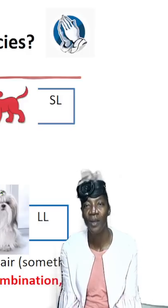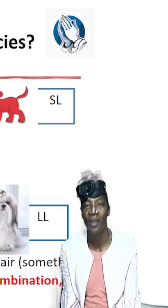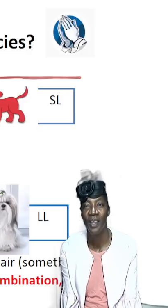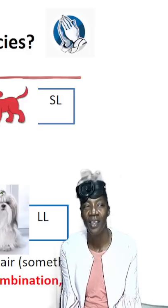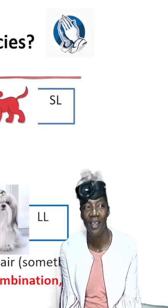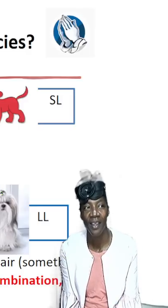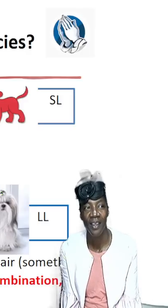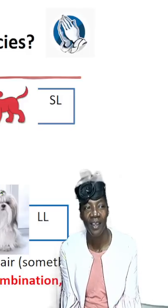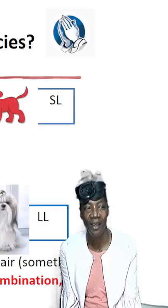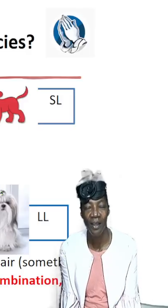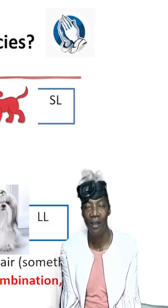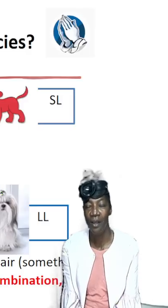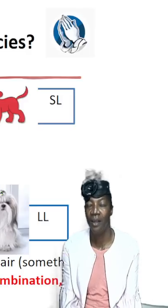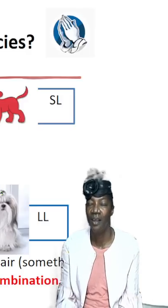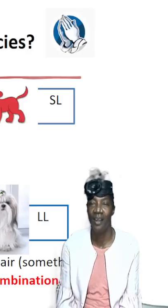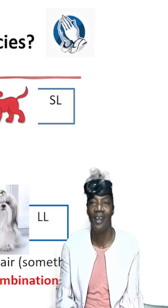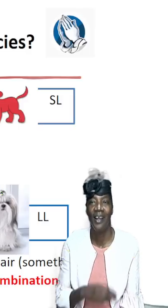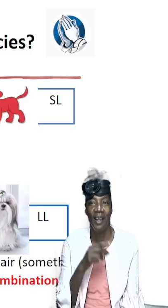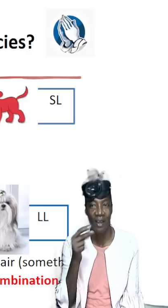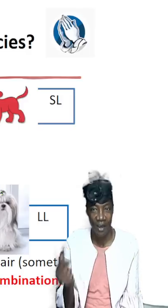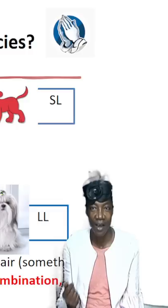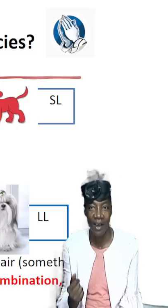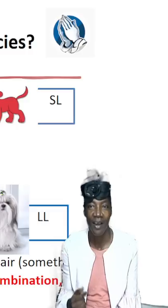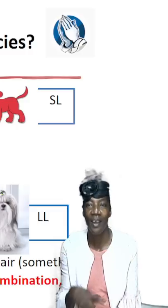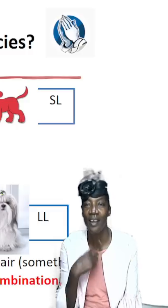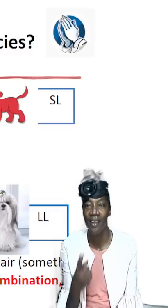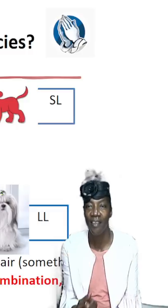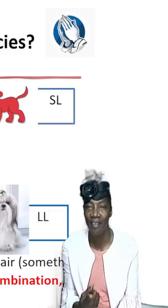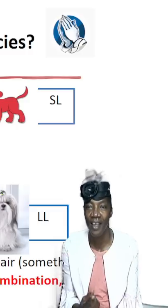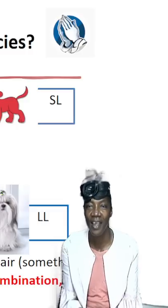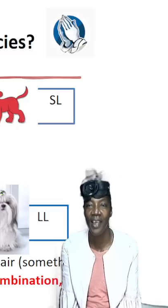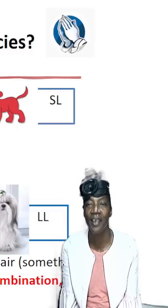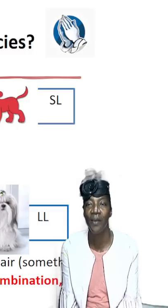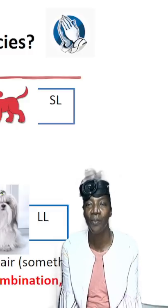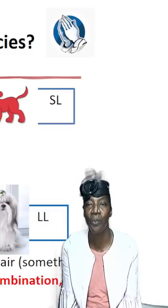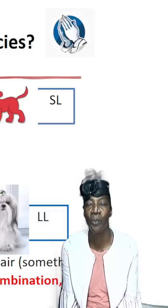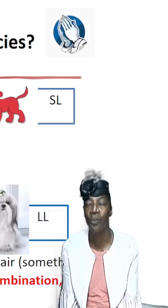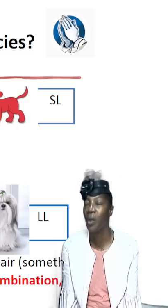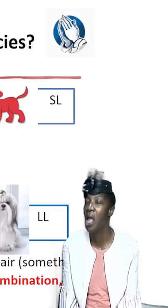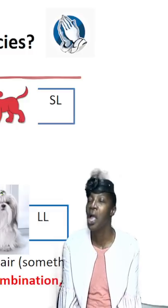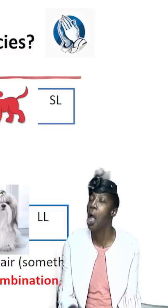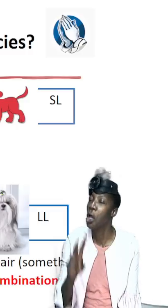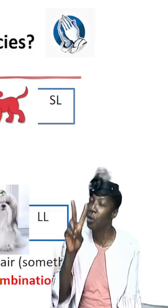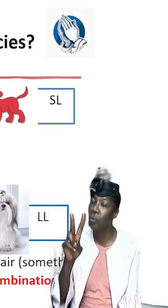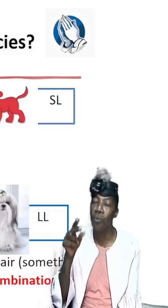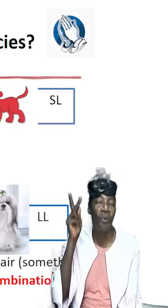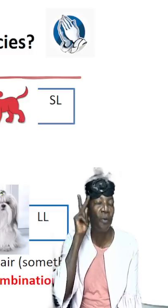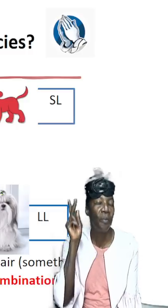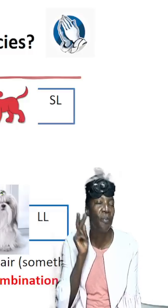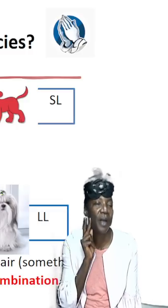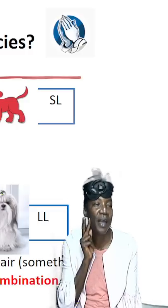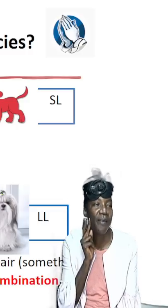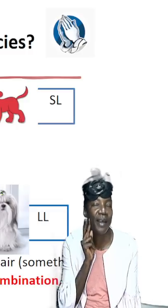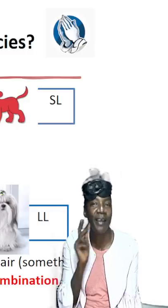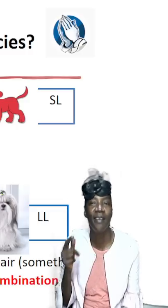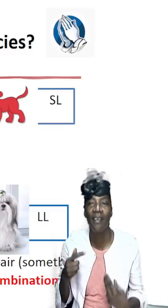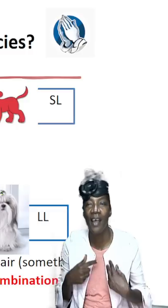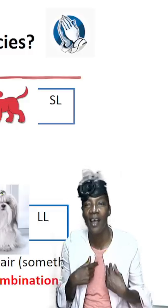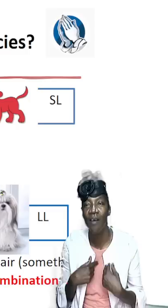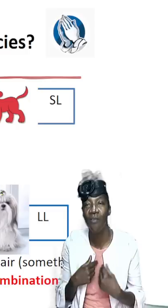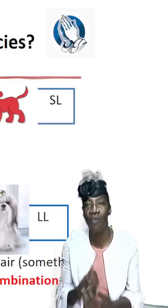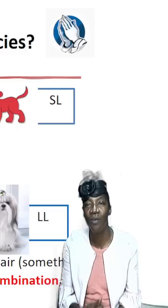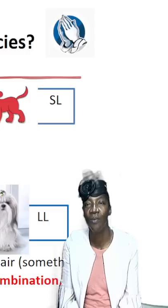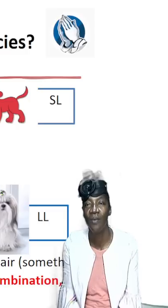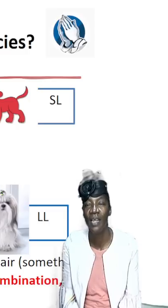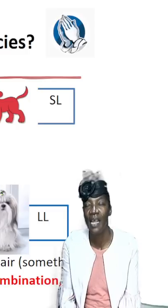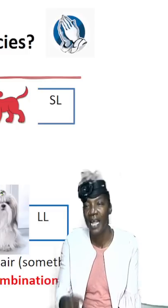dog couple again. And let us say that both parents have a S